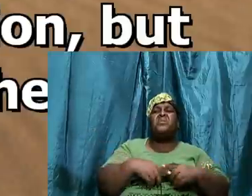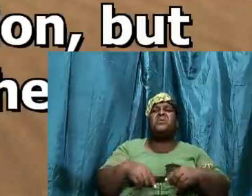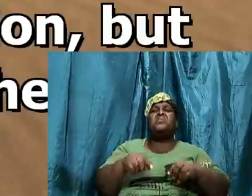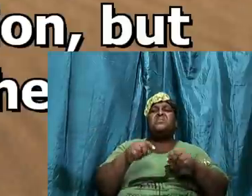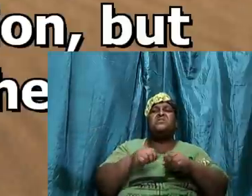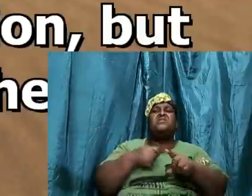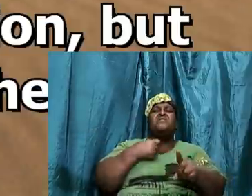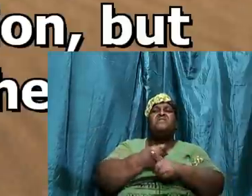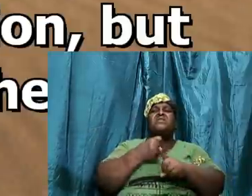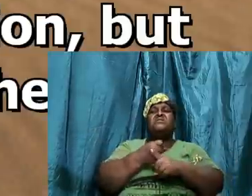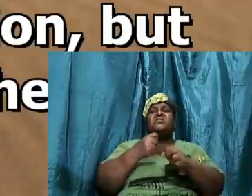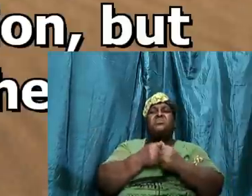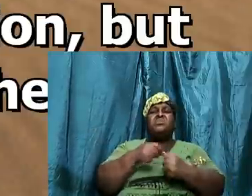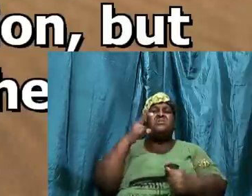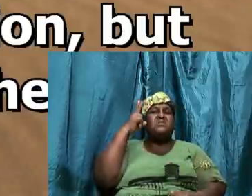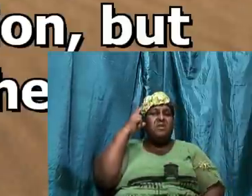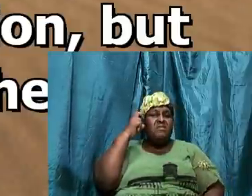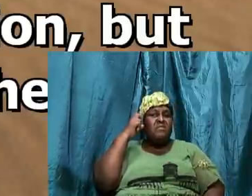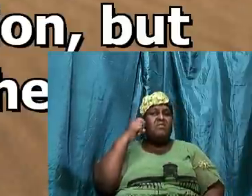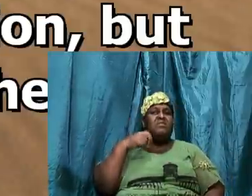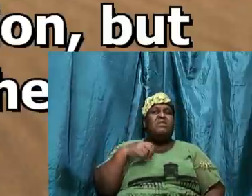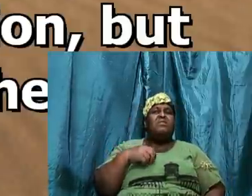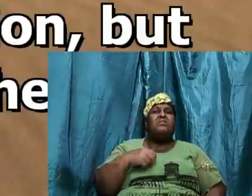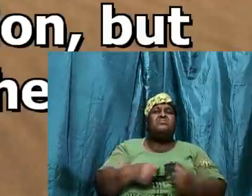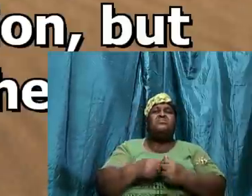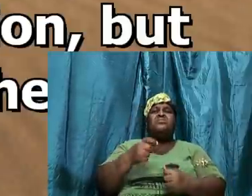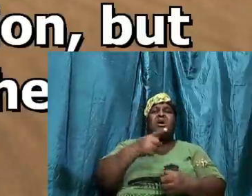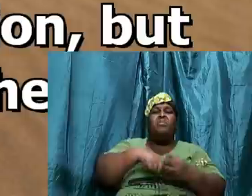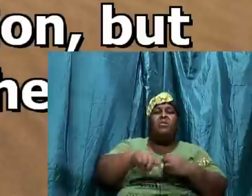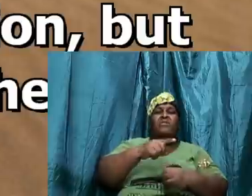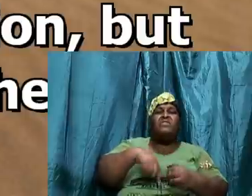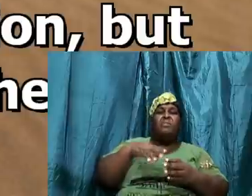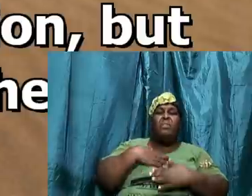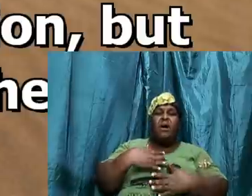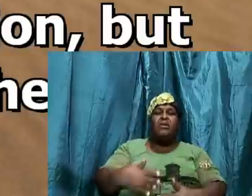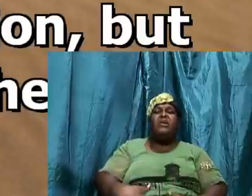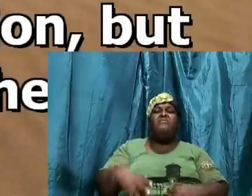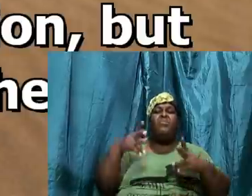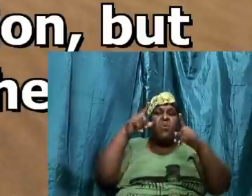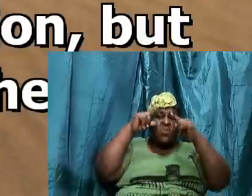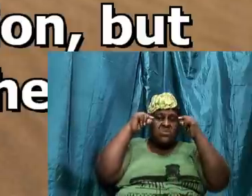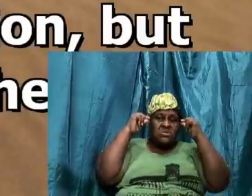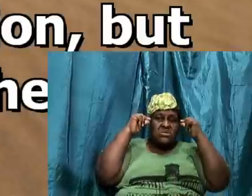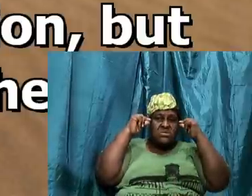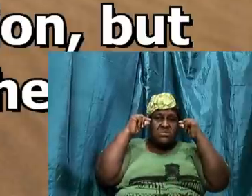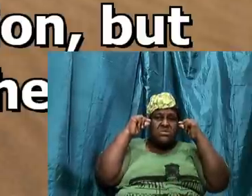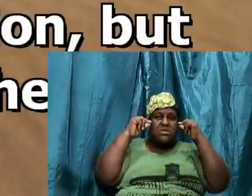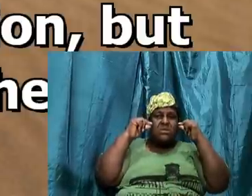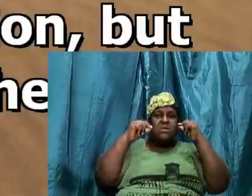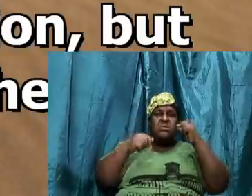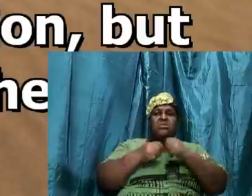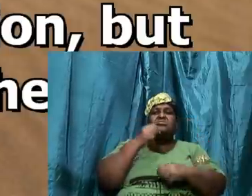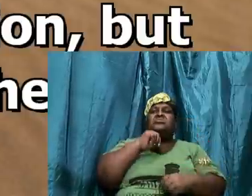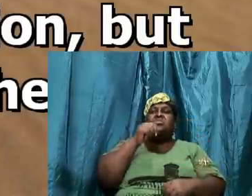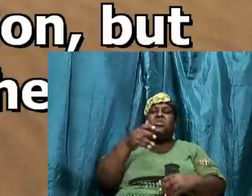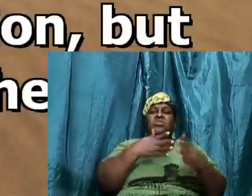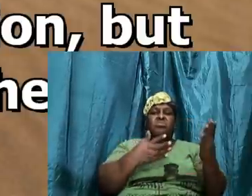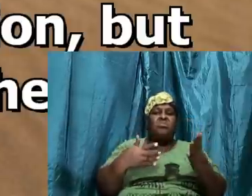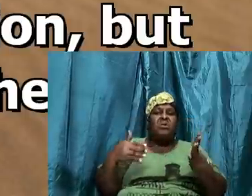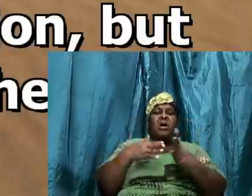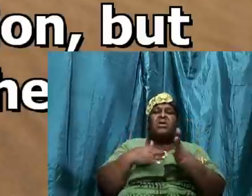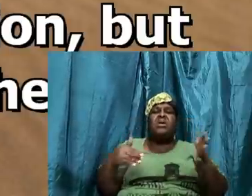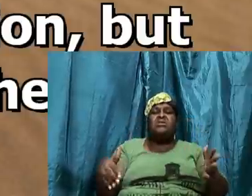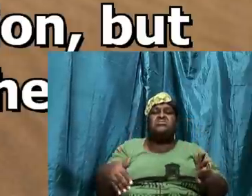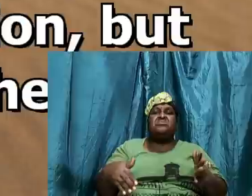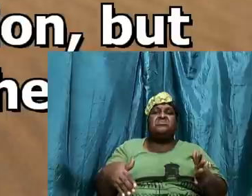when contending with the devil, he disputed about the body of Moses. Just not